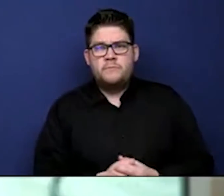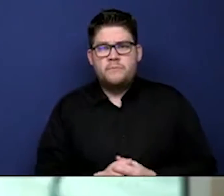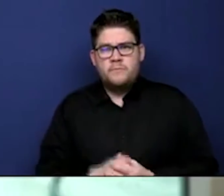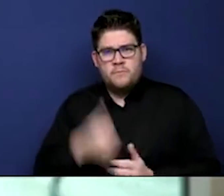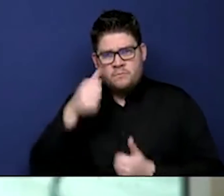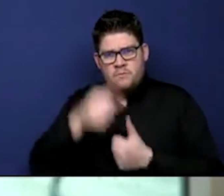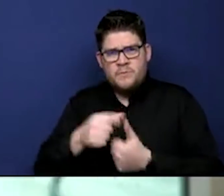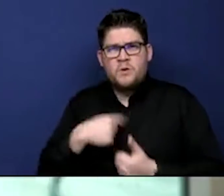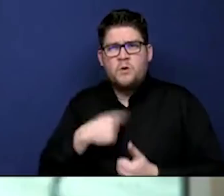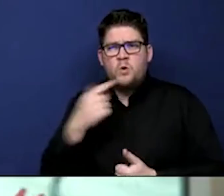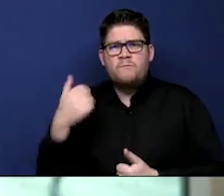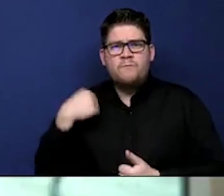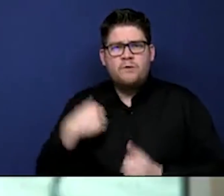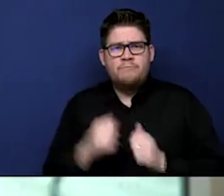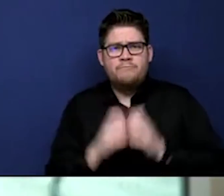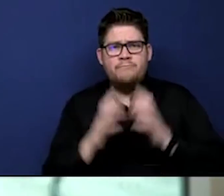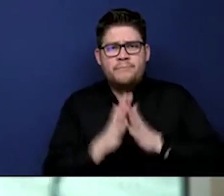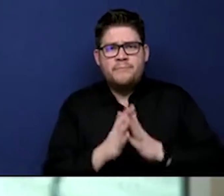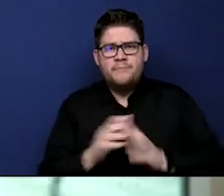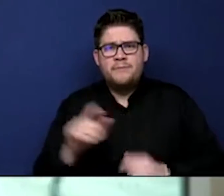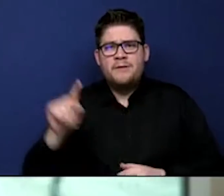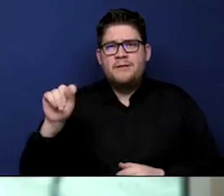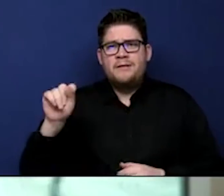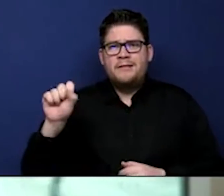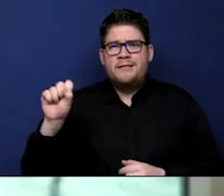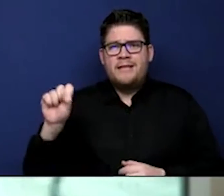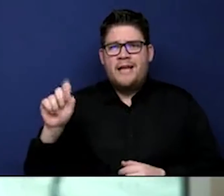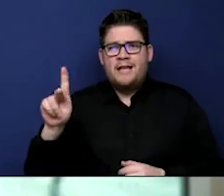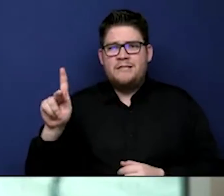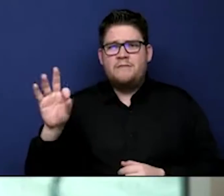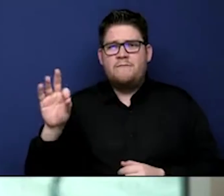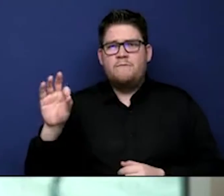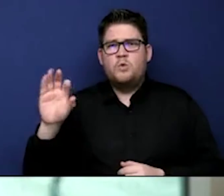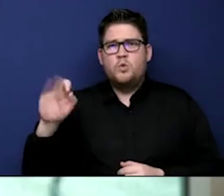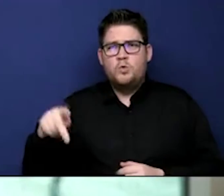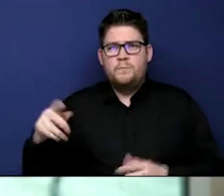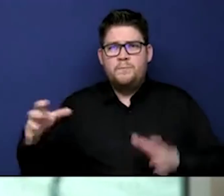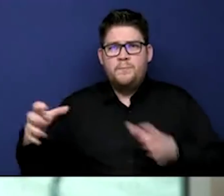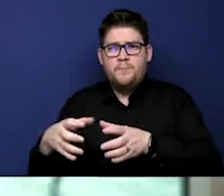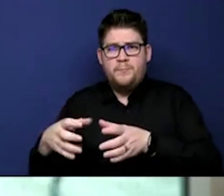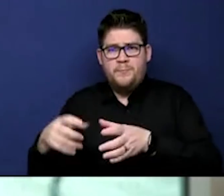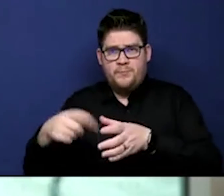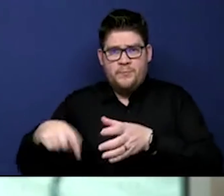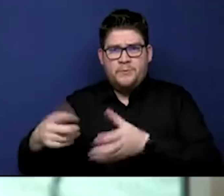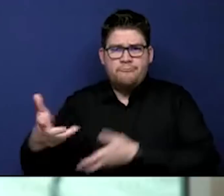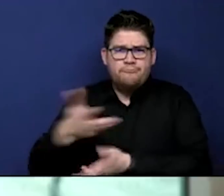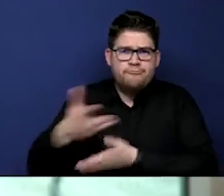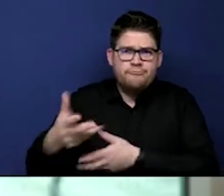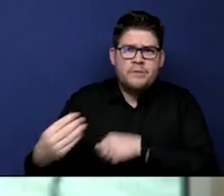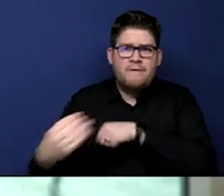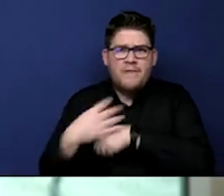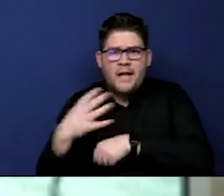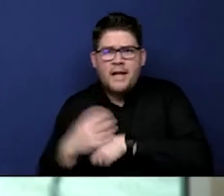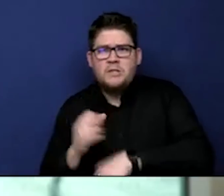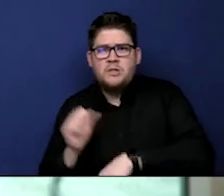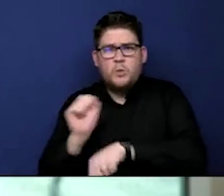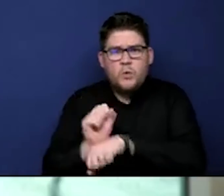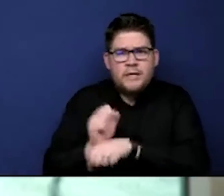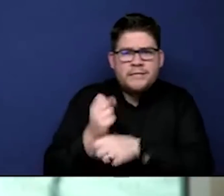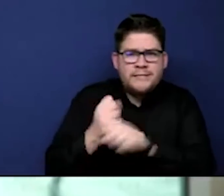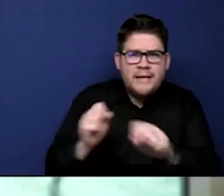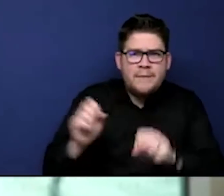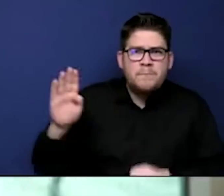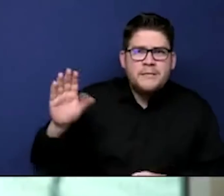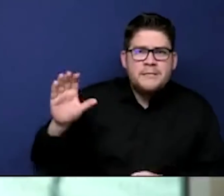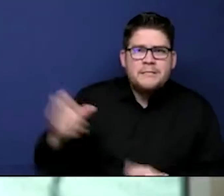see increased transmission with our second wave. And so we have been working with WorkSafe BC, with the environmental health